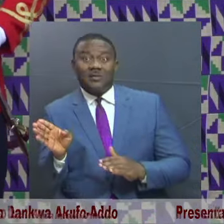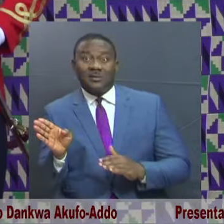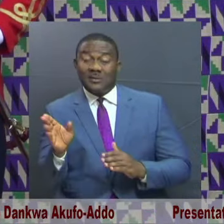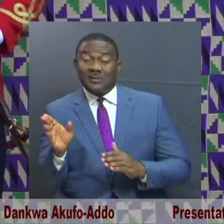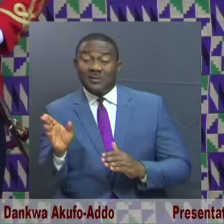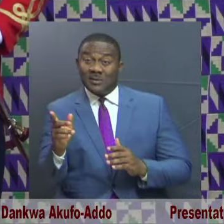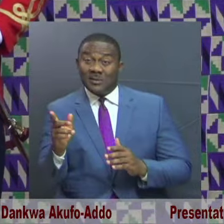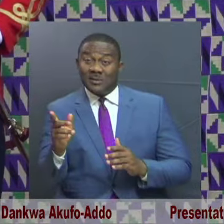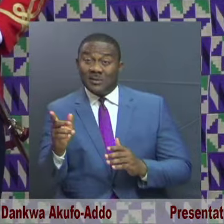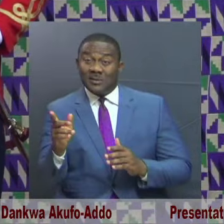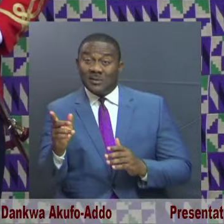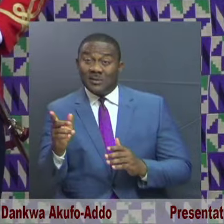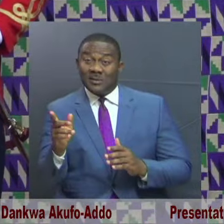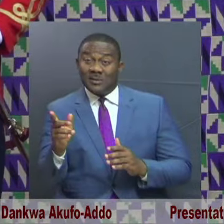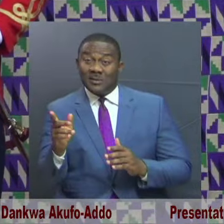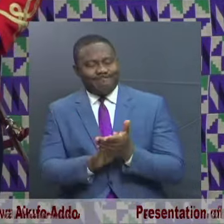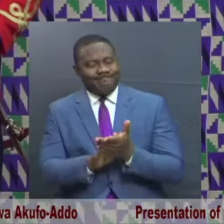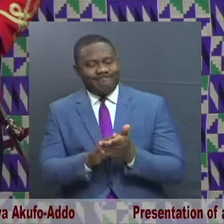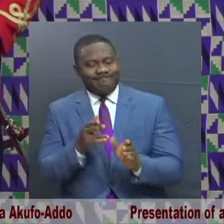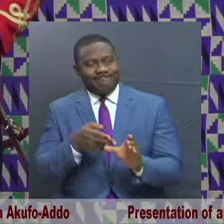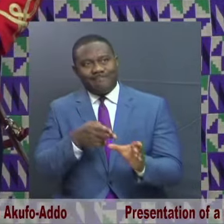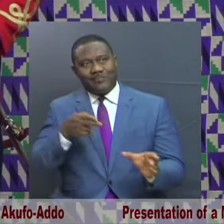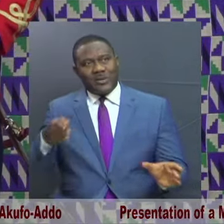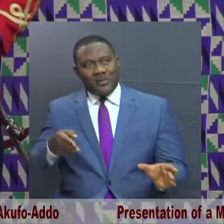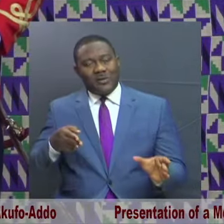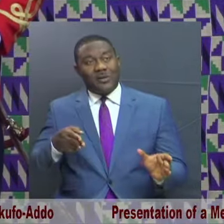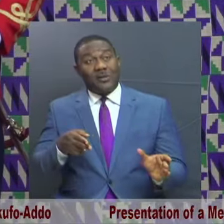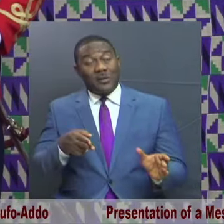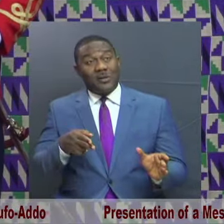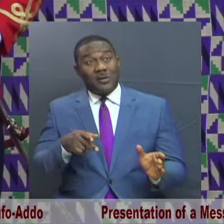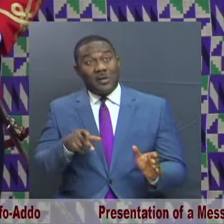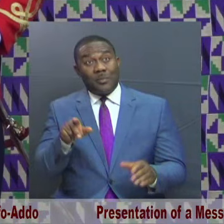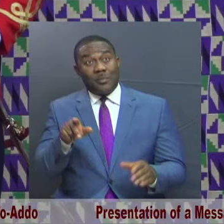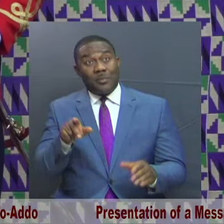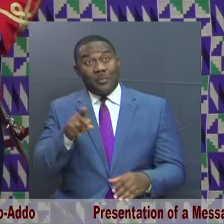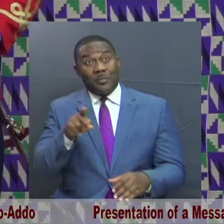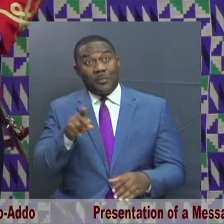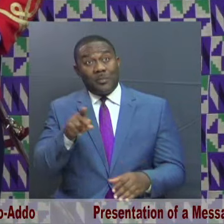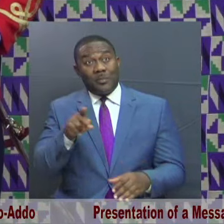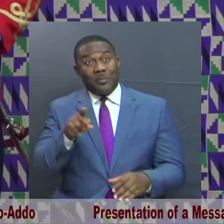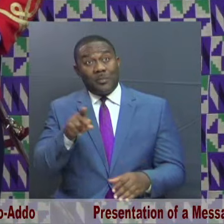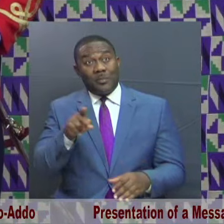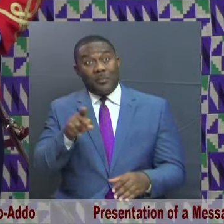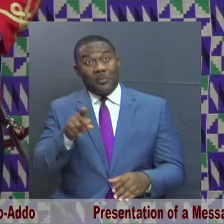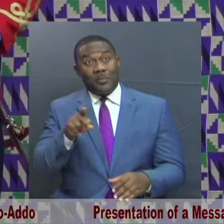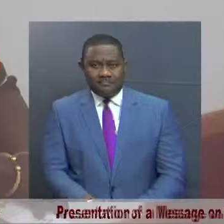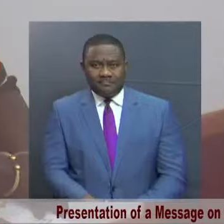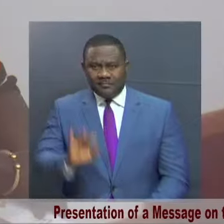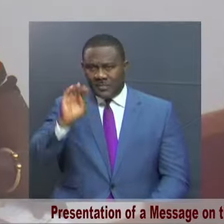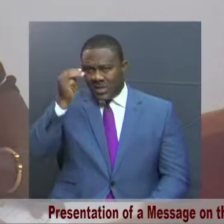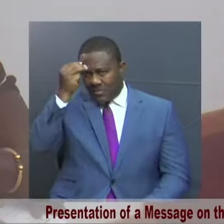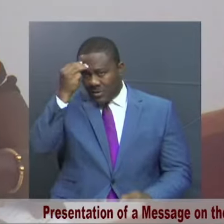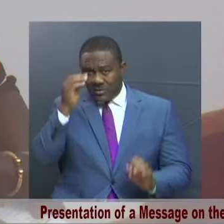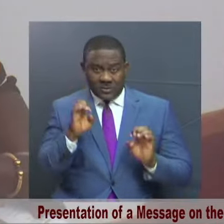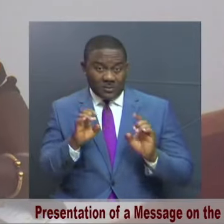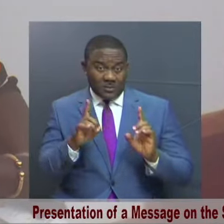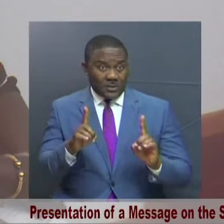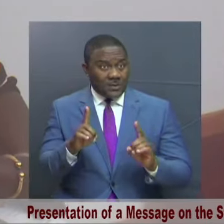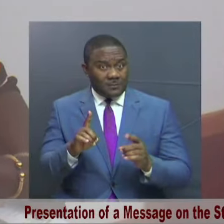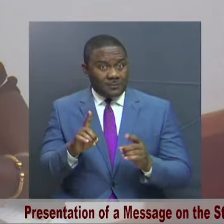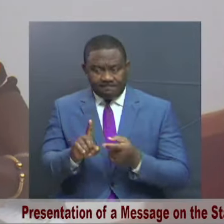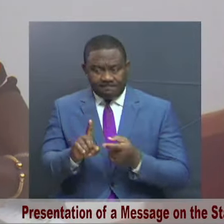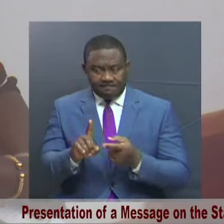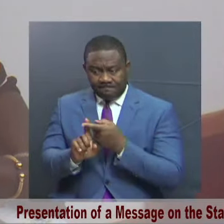all together or drop out at Primary School the Ministry of Education partnered with key development